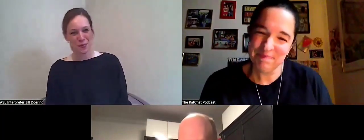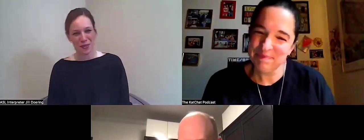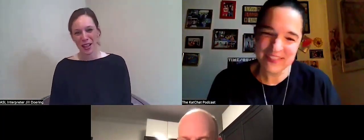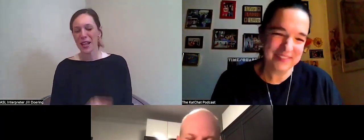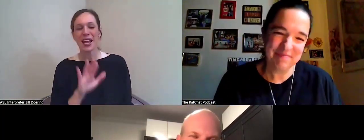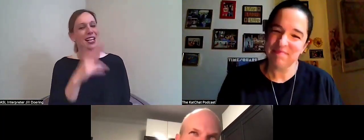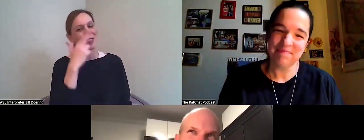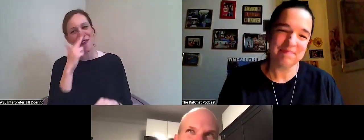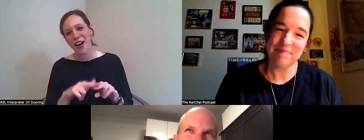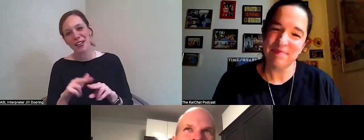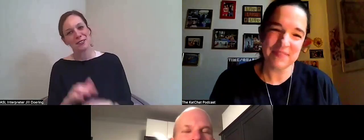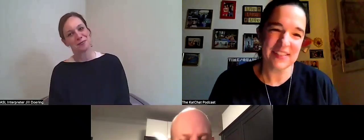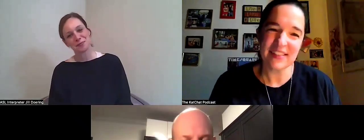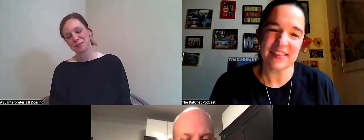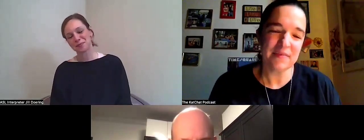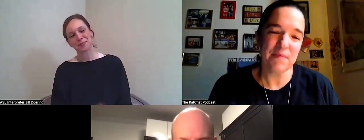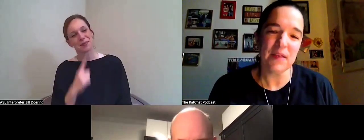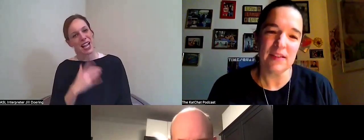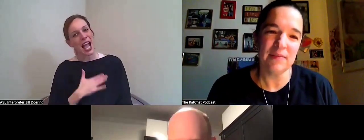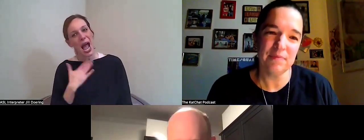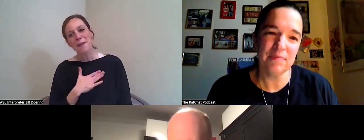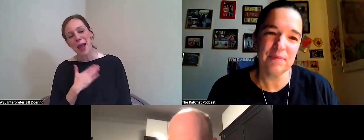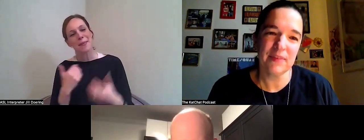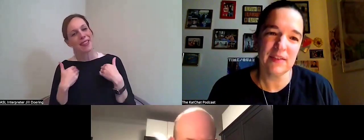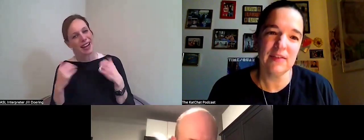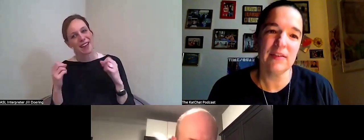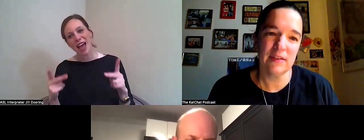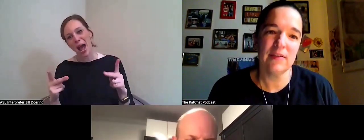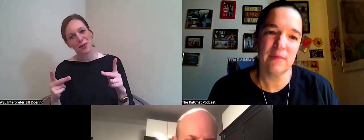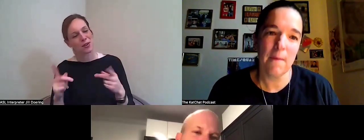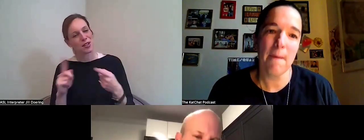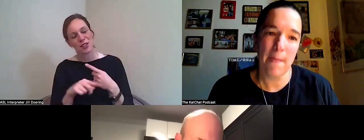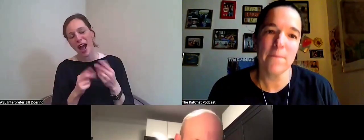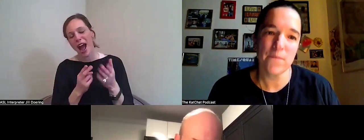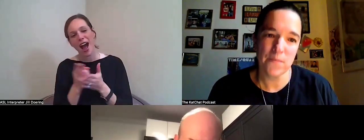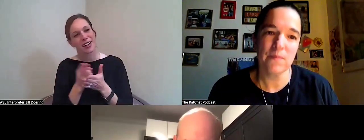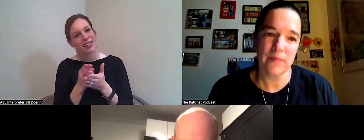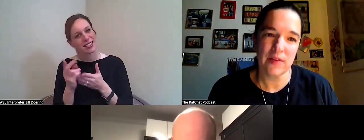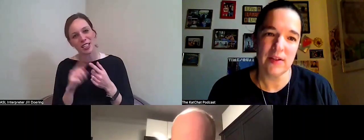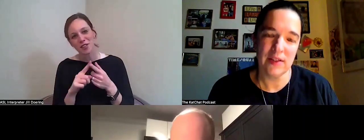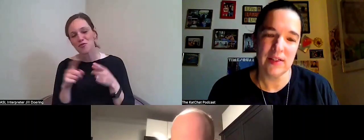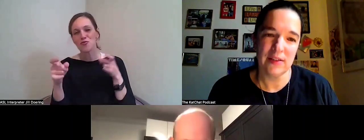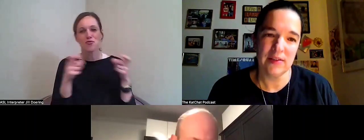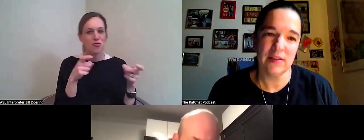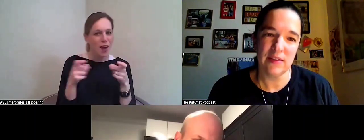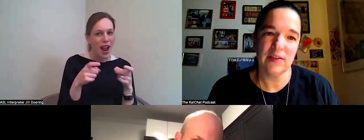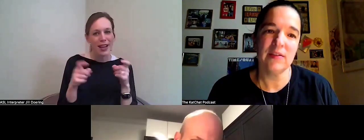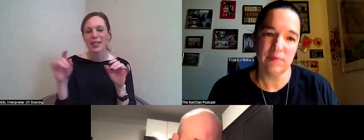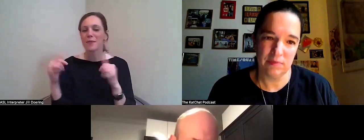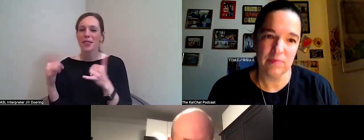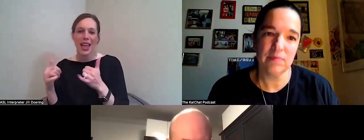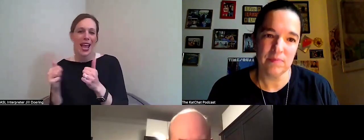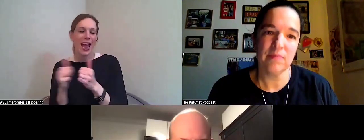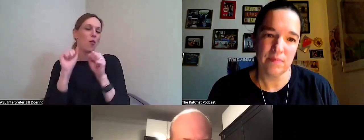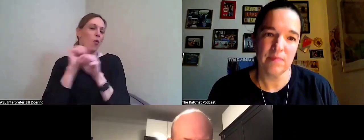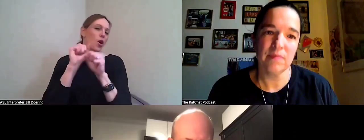It's fun. I'm happy that I get the opportunity, honestly, to direct and play and work with such amazing